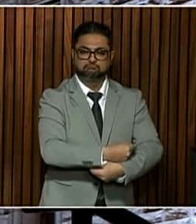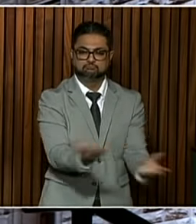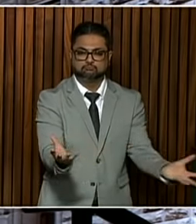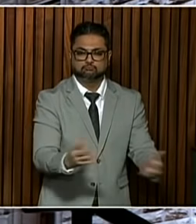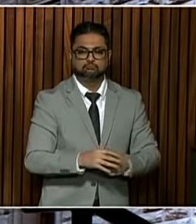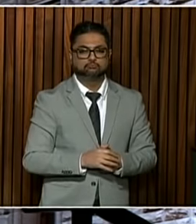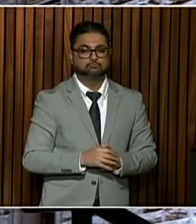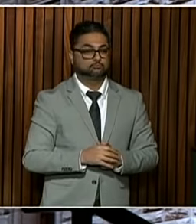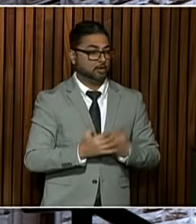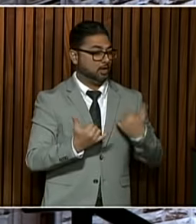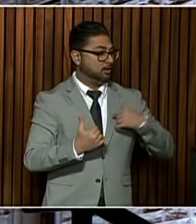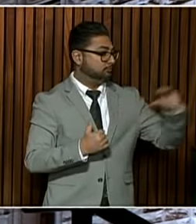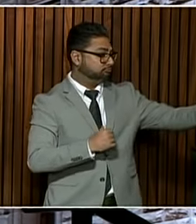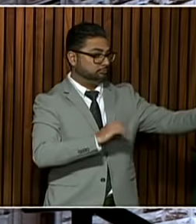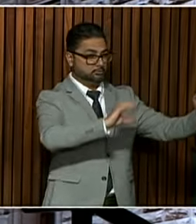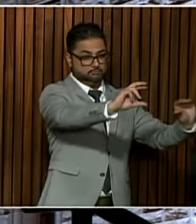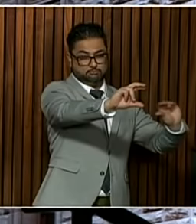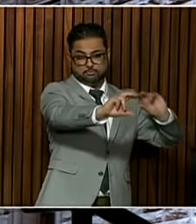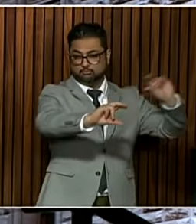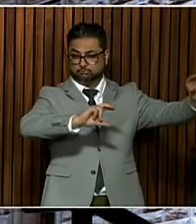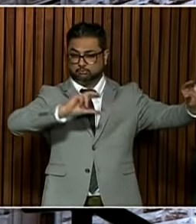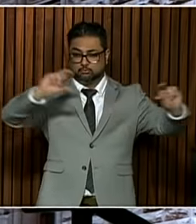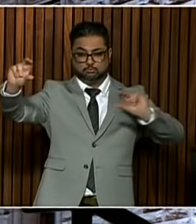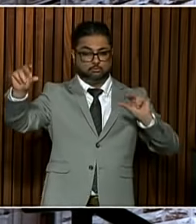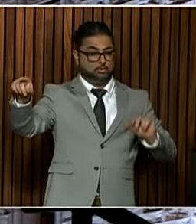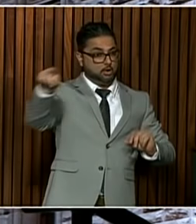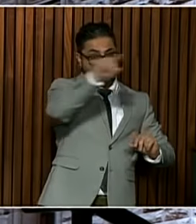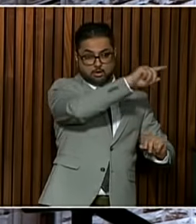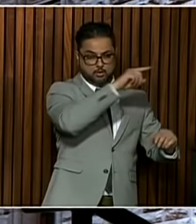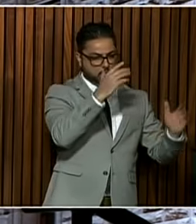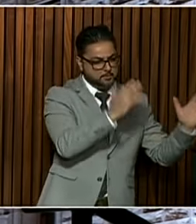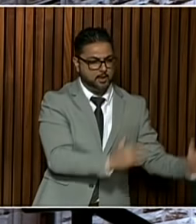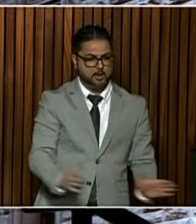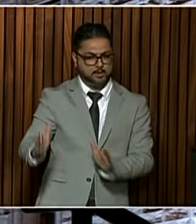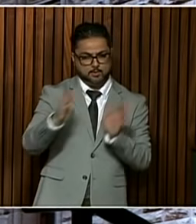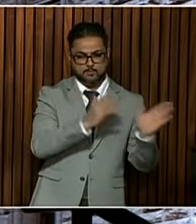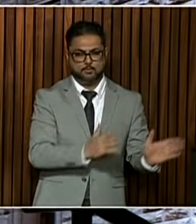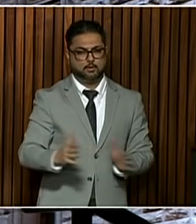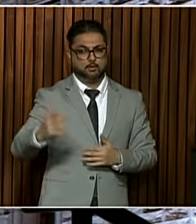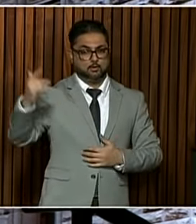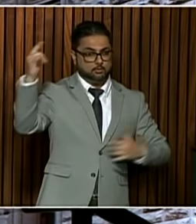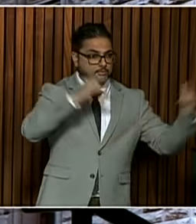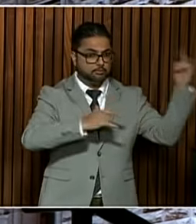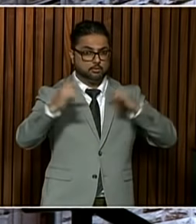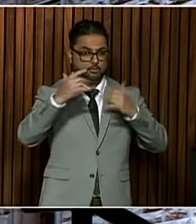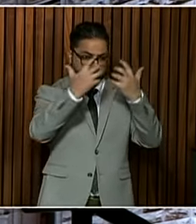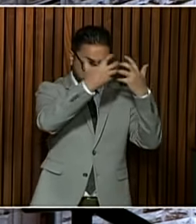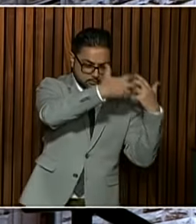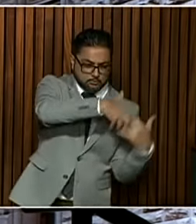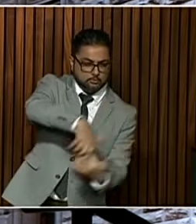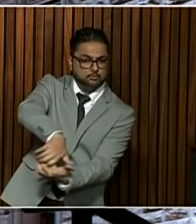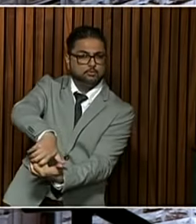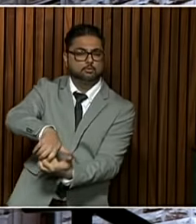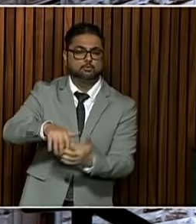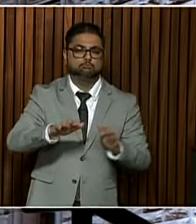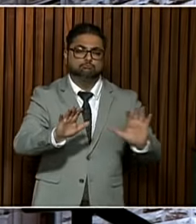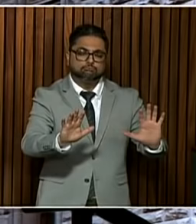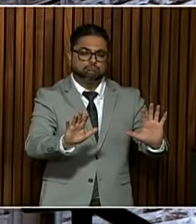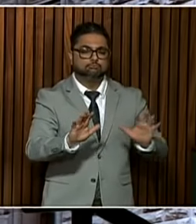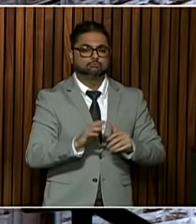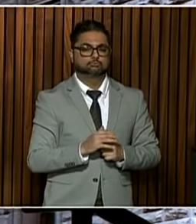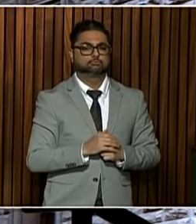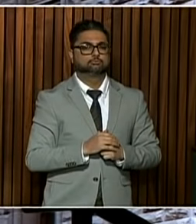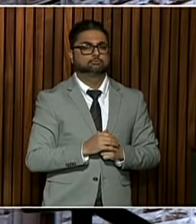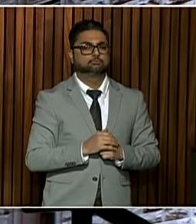groups coming together that takes coordination and timing to get it to all come with the results so we have them in front of us